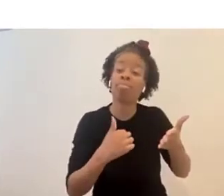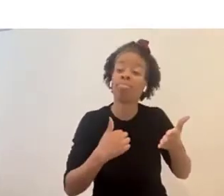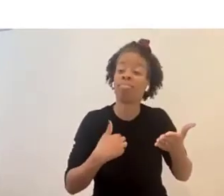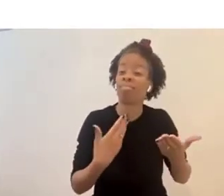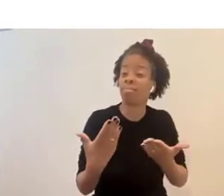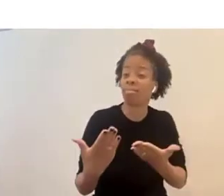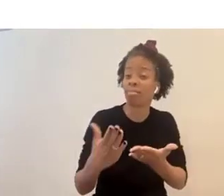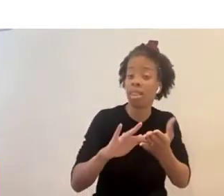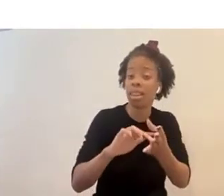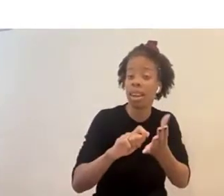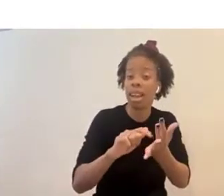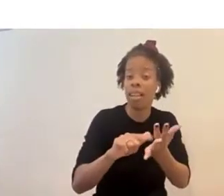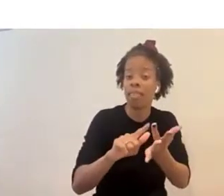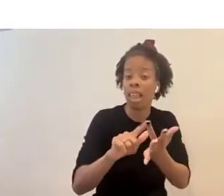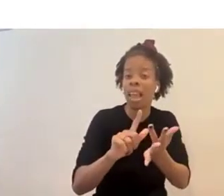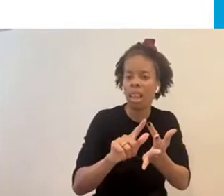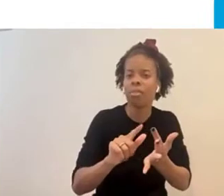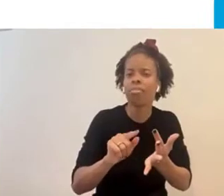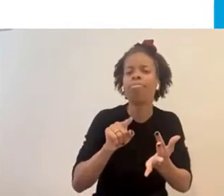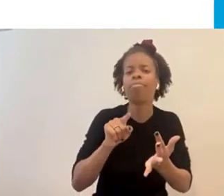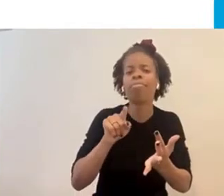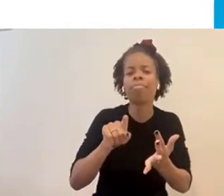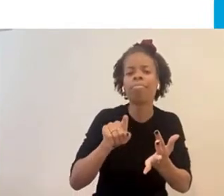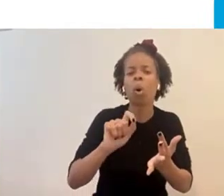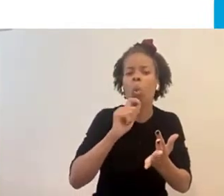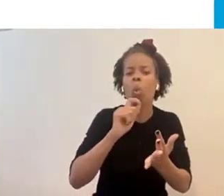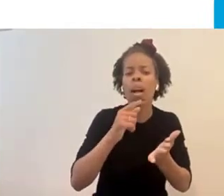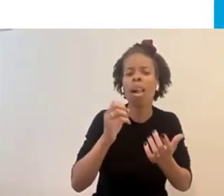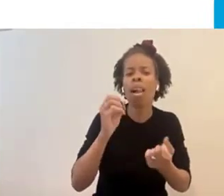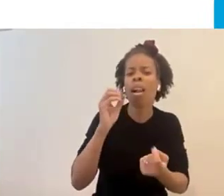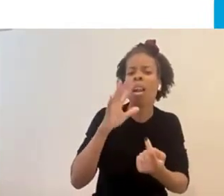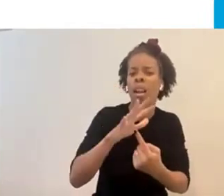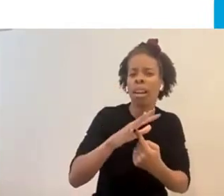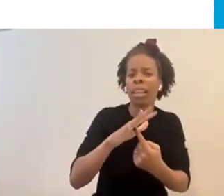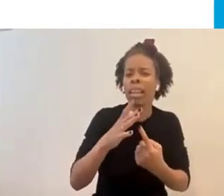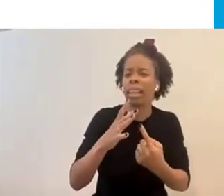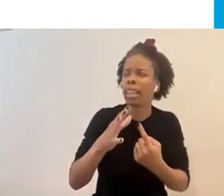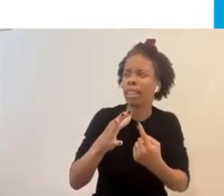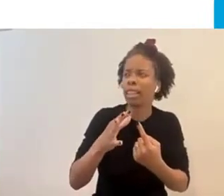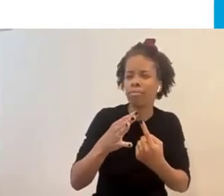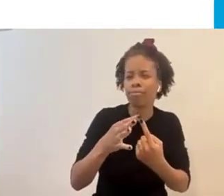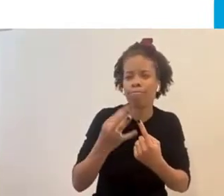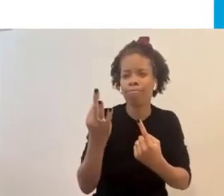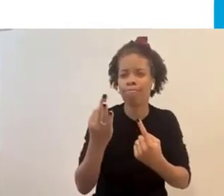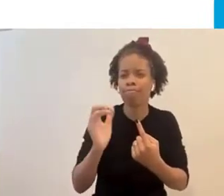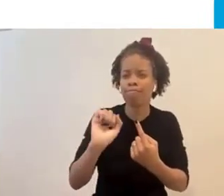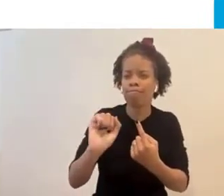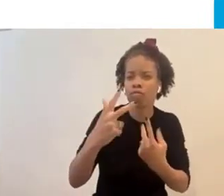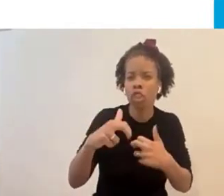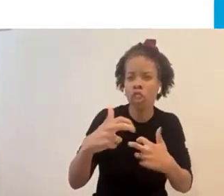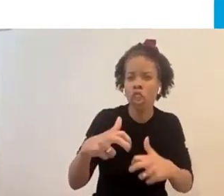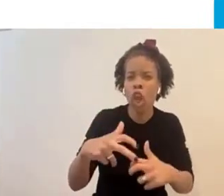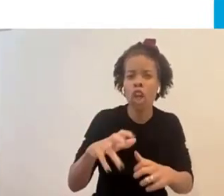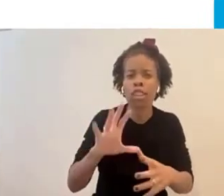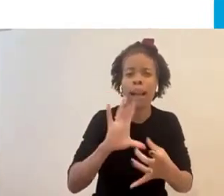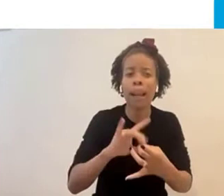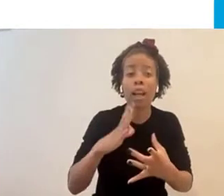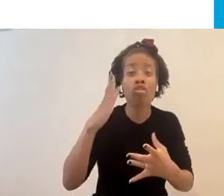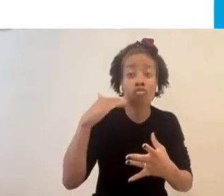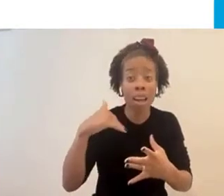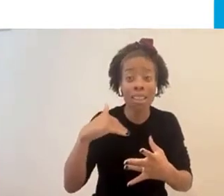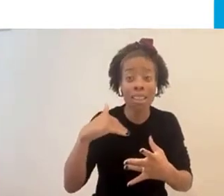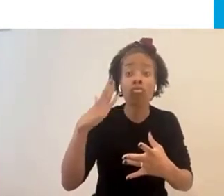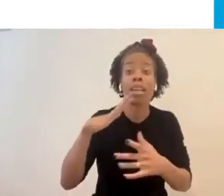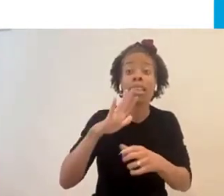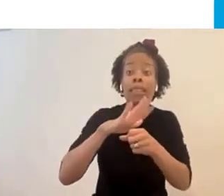Lardy, who will share with us some key insights and findings from her research into race and racism in development